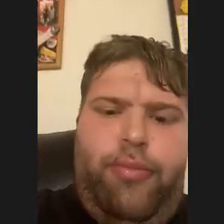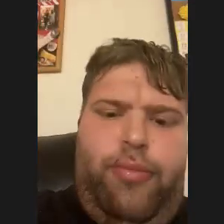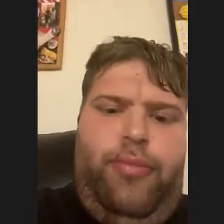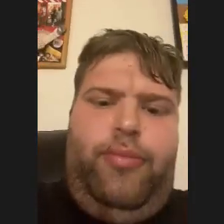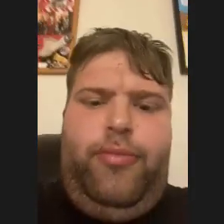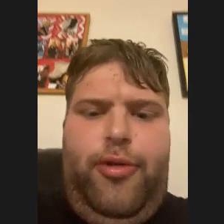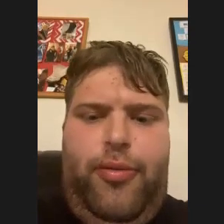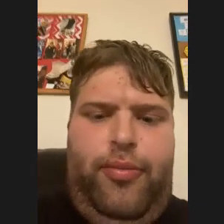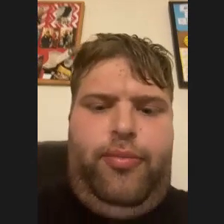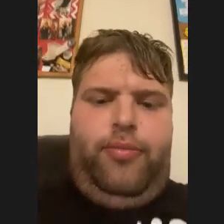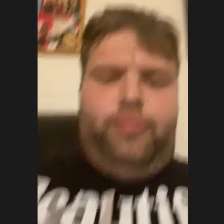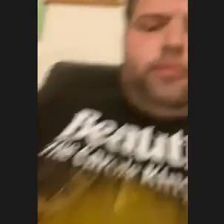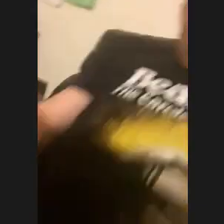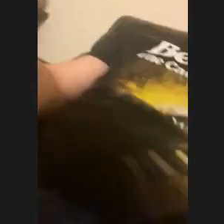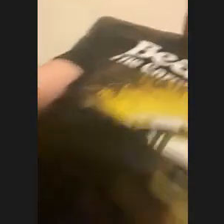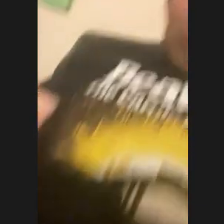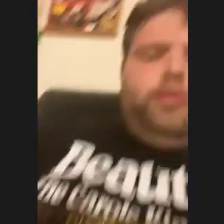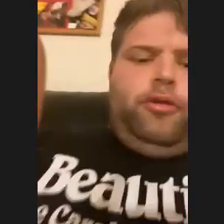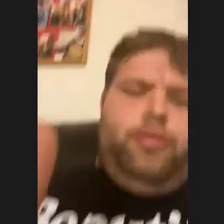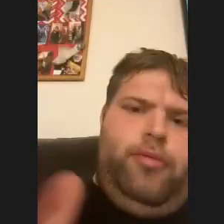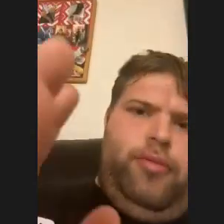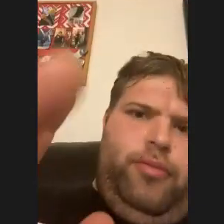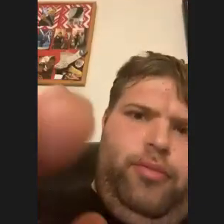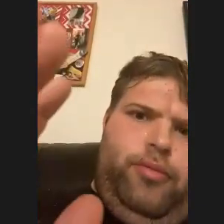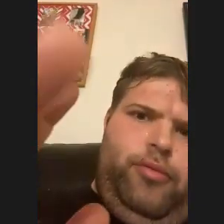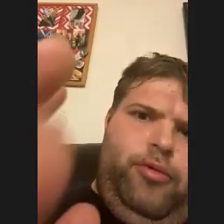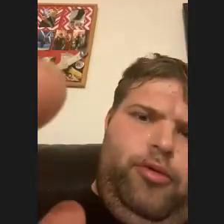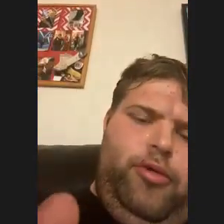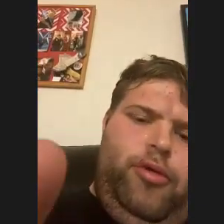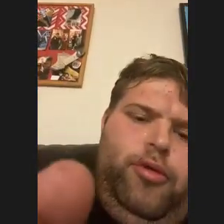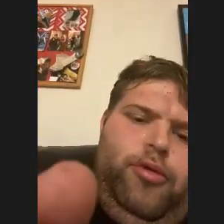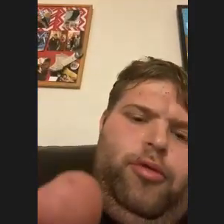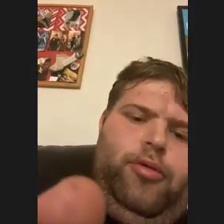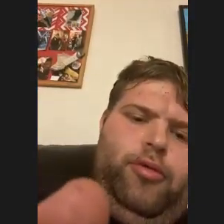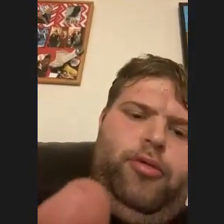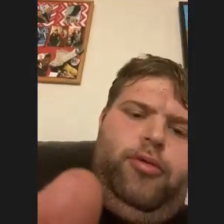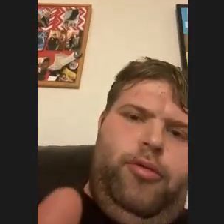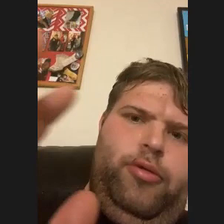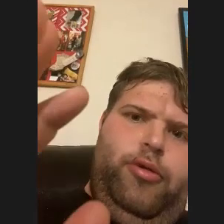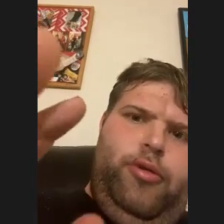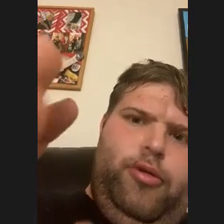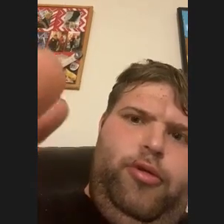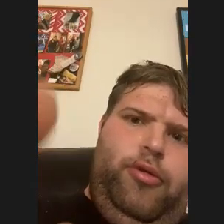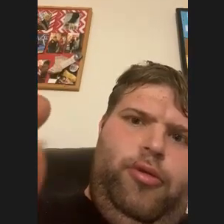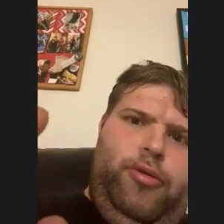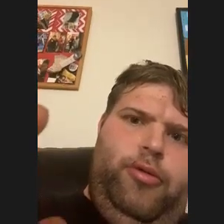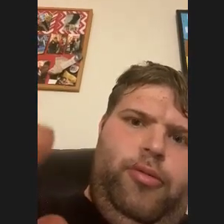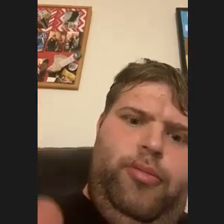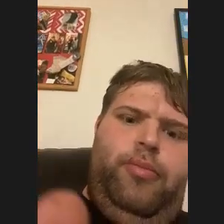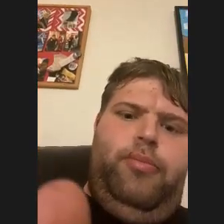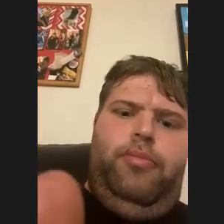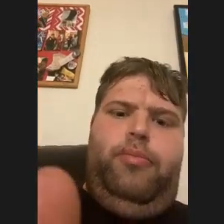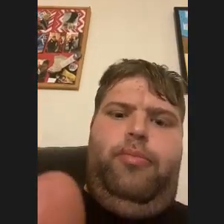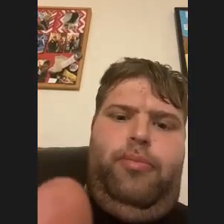there's no reason why you need to limit your resources or what you offer to a certain demographic of society.